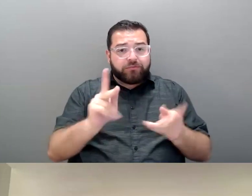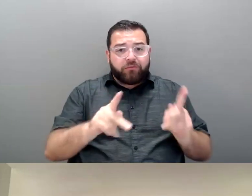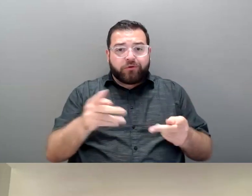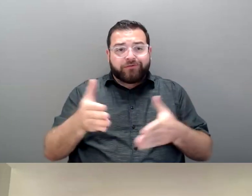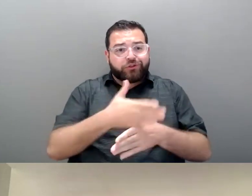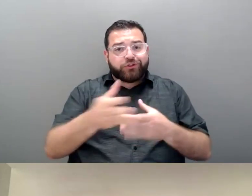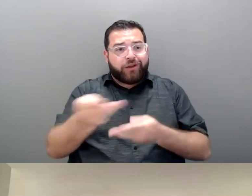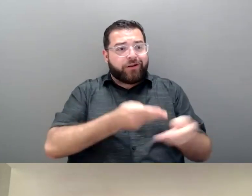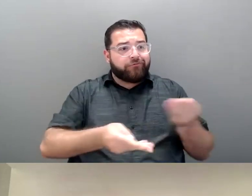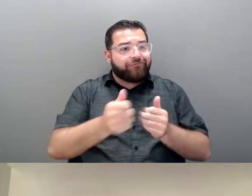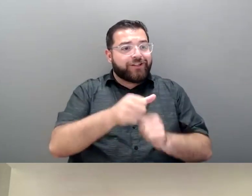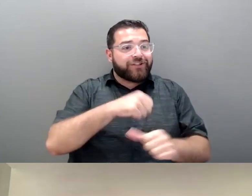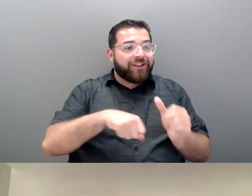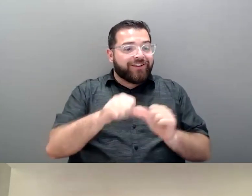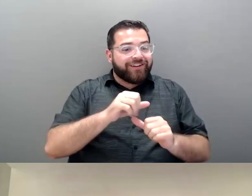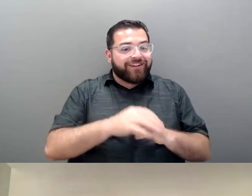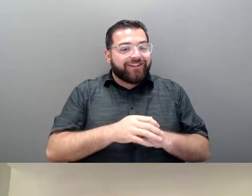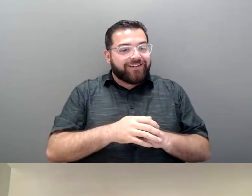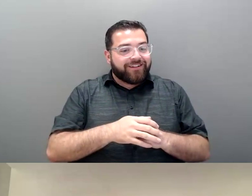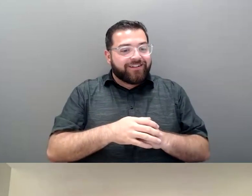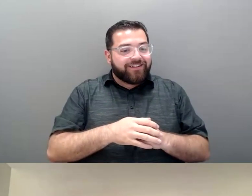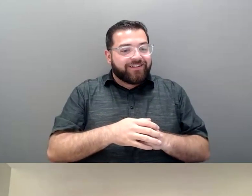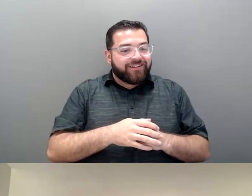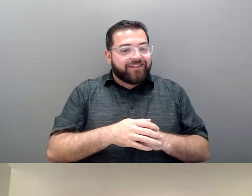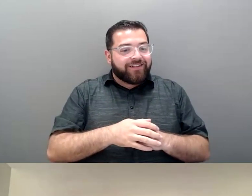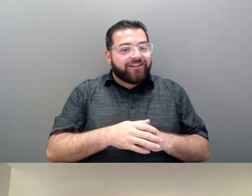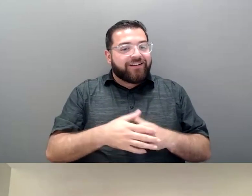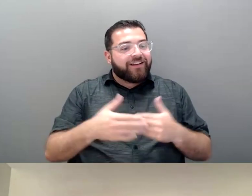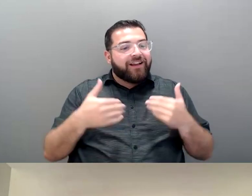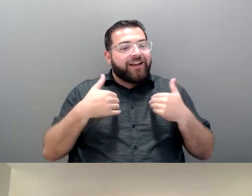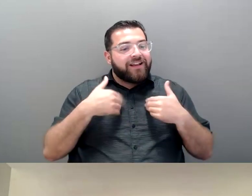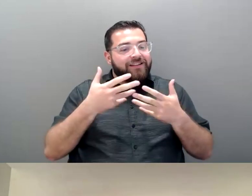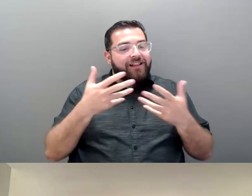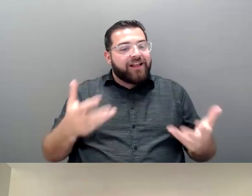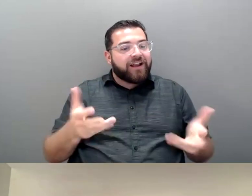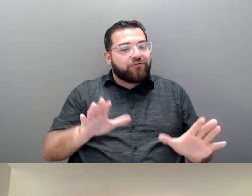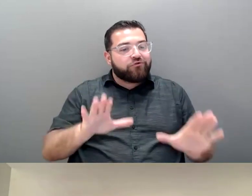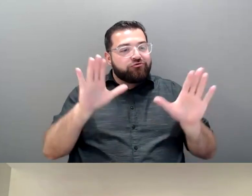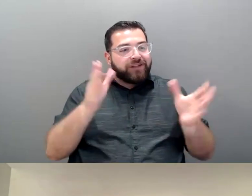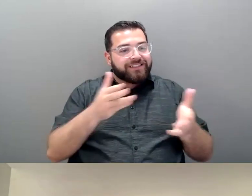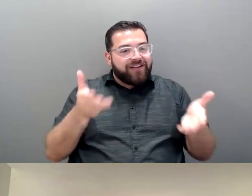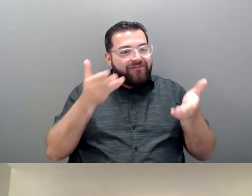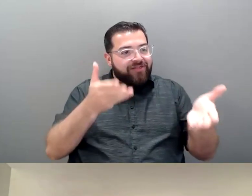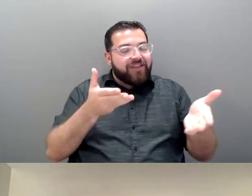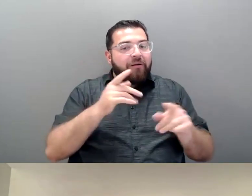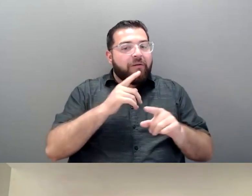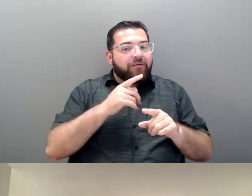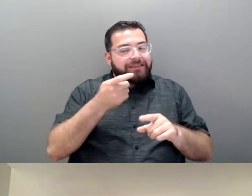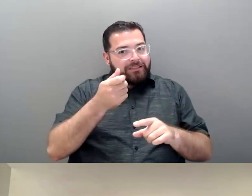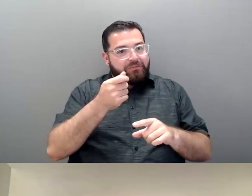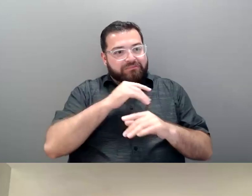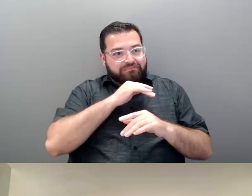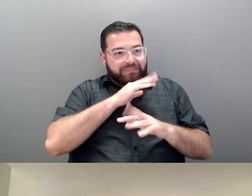other. It's got a lot of great stuff on it, but it's a little messy, it's a